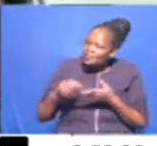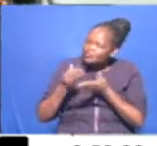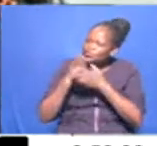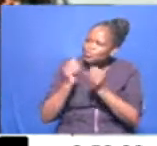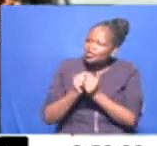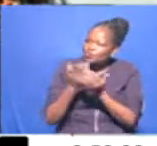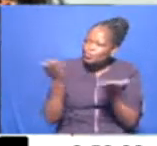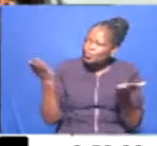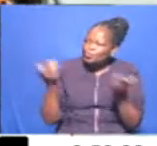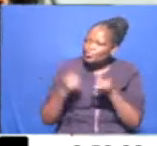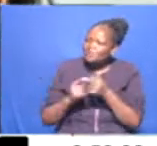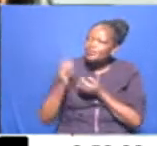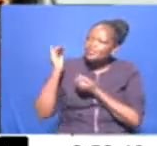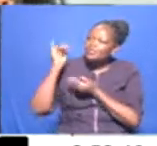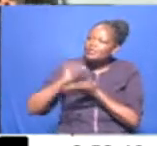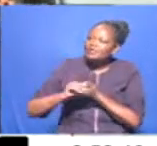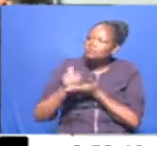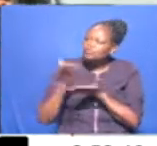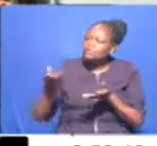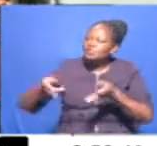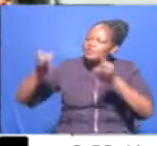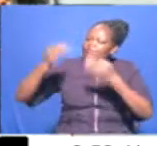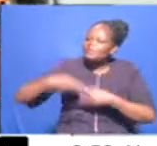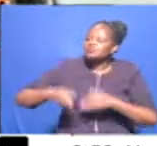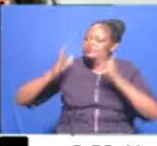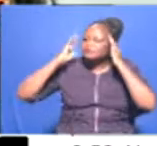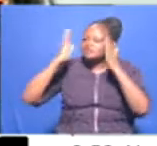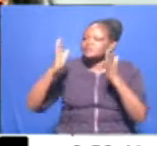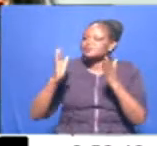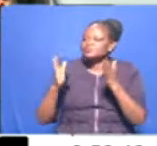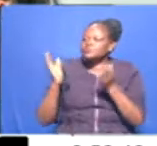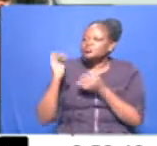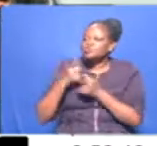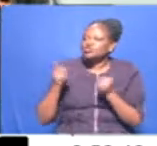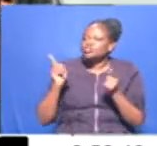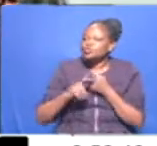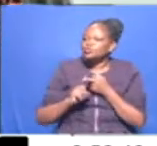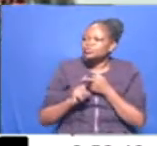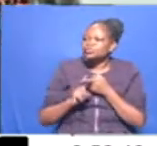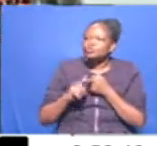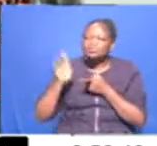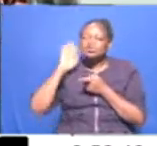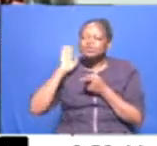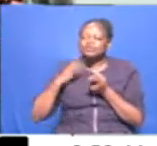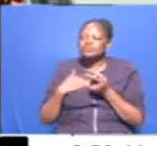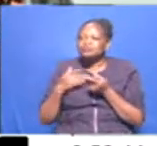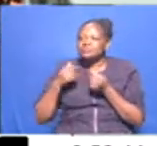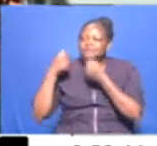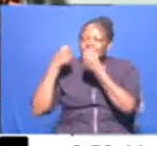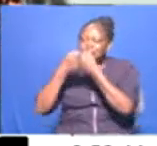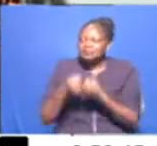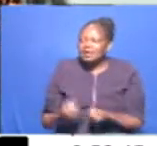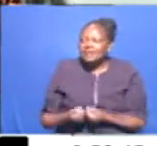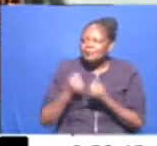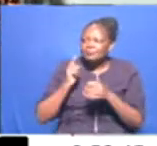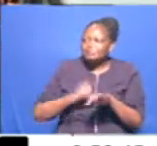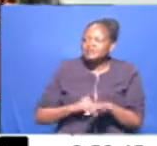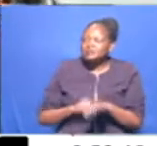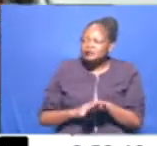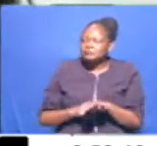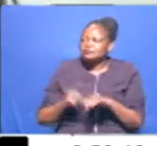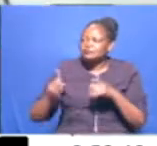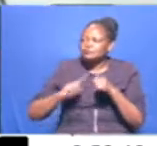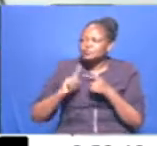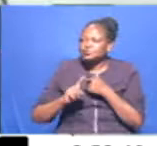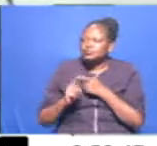you, I am expecting you to give me attention. I'm expecting you to be listening. Now, the challenge comes where, when I